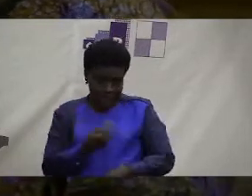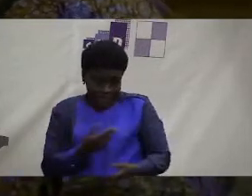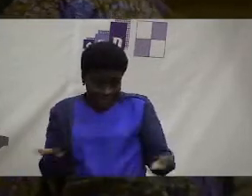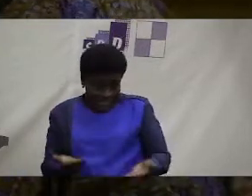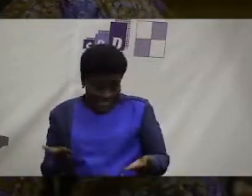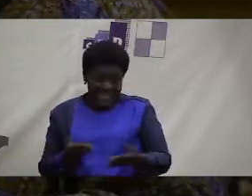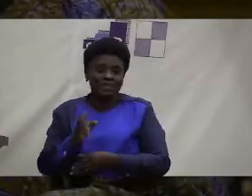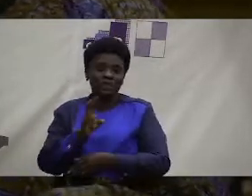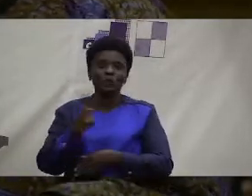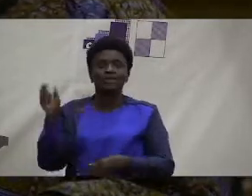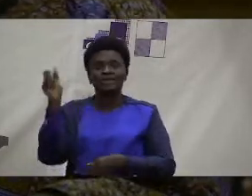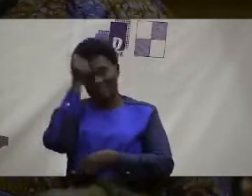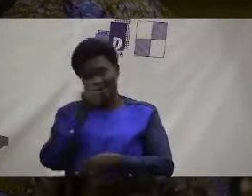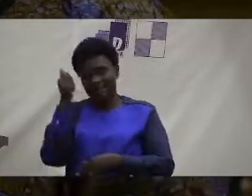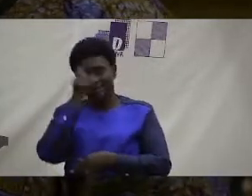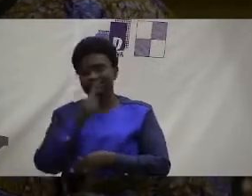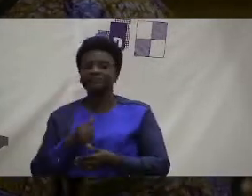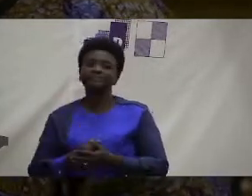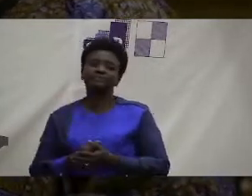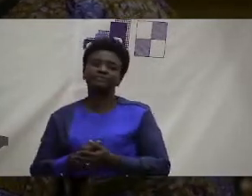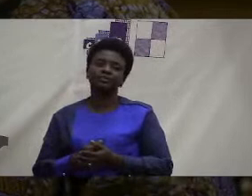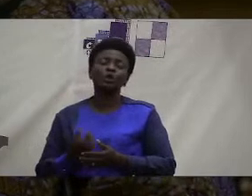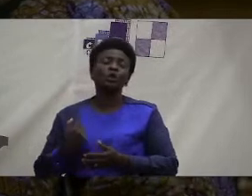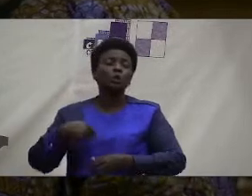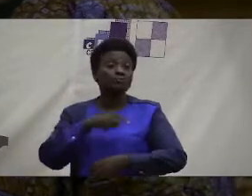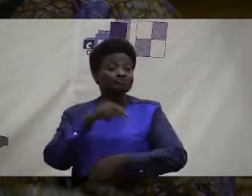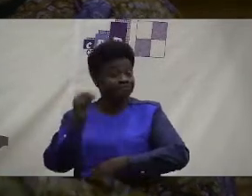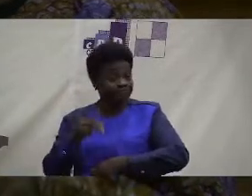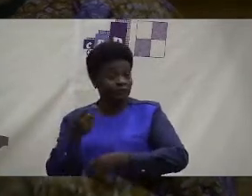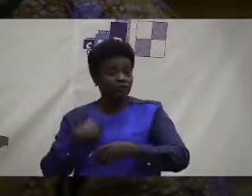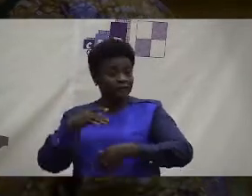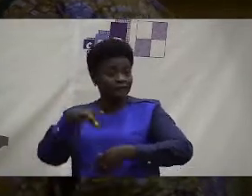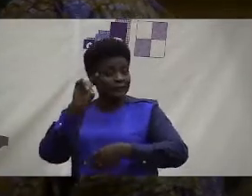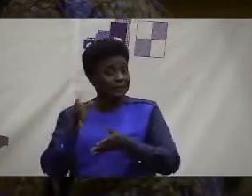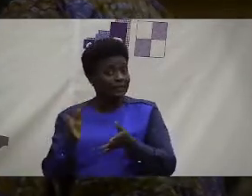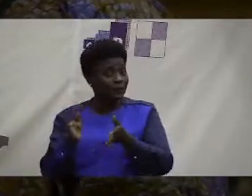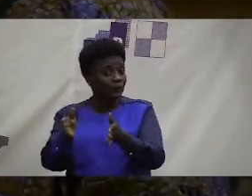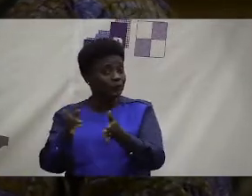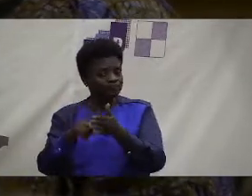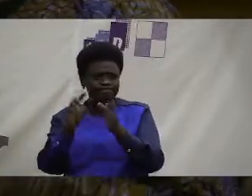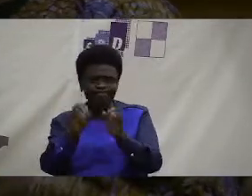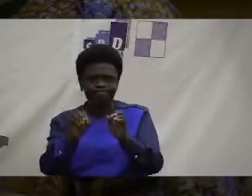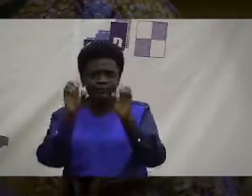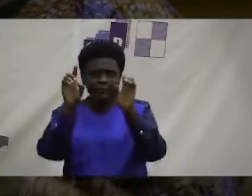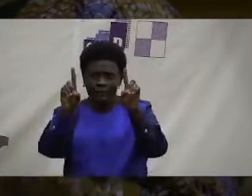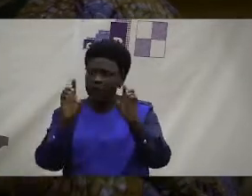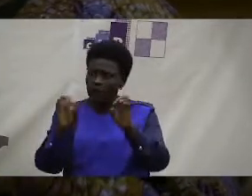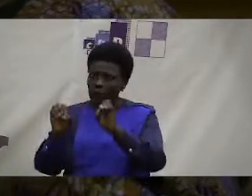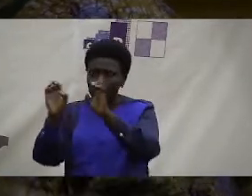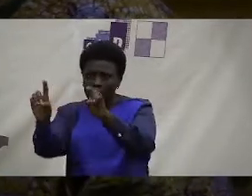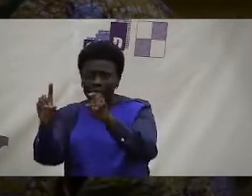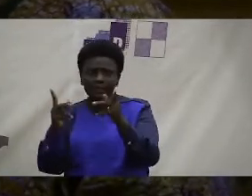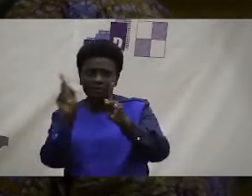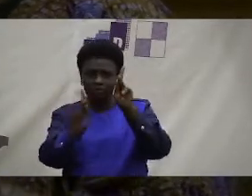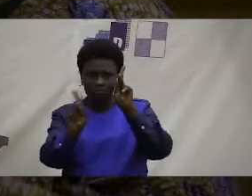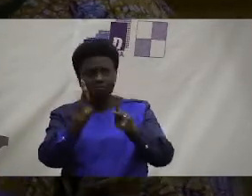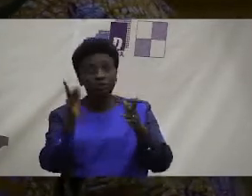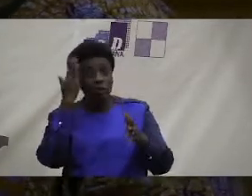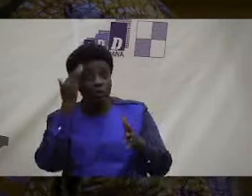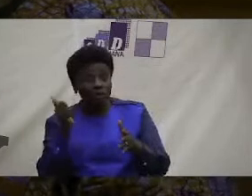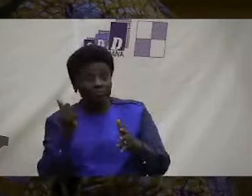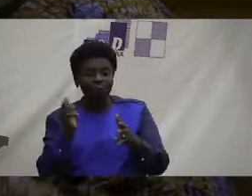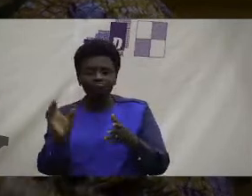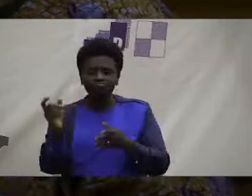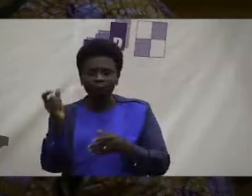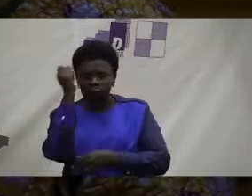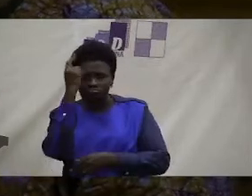Africa. We need to find a way to educate people so that they can understand the fact